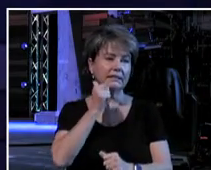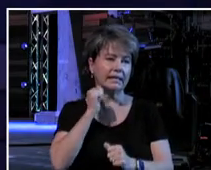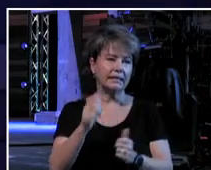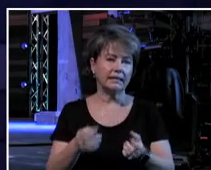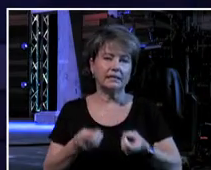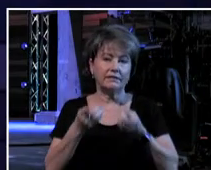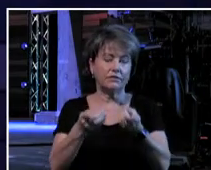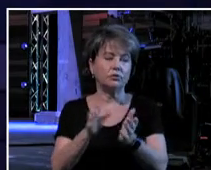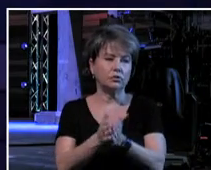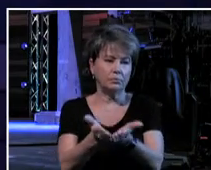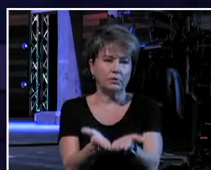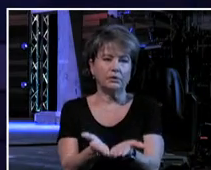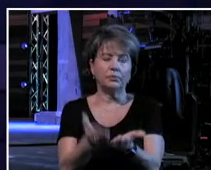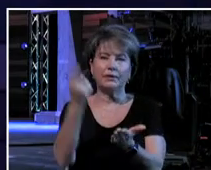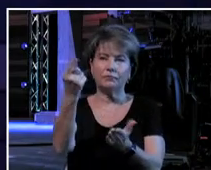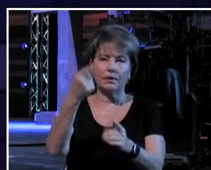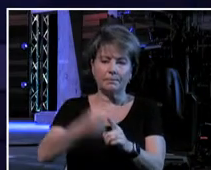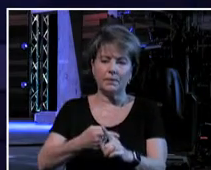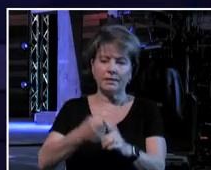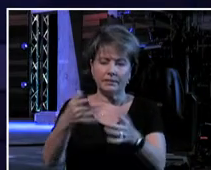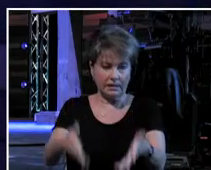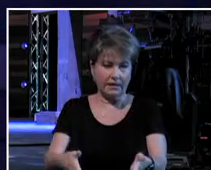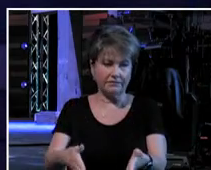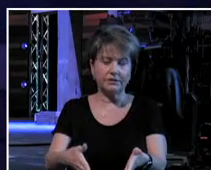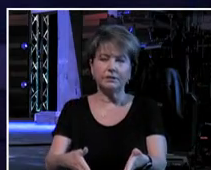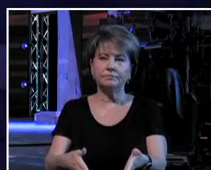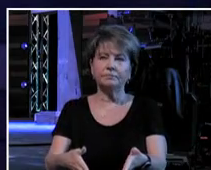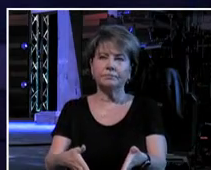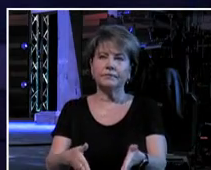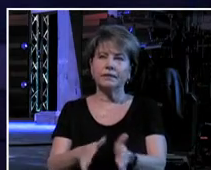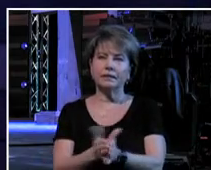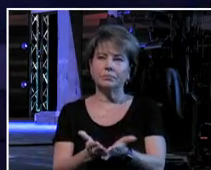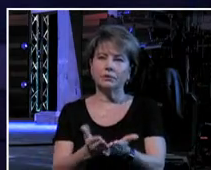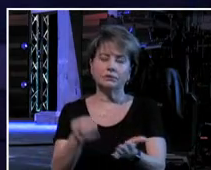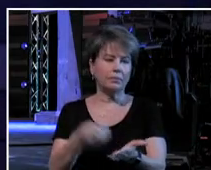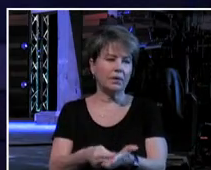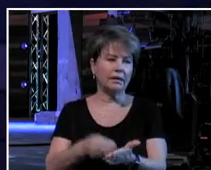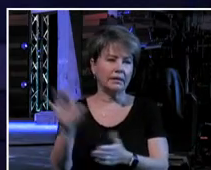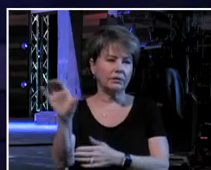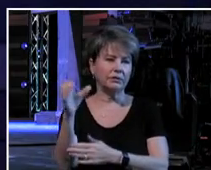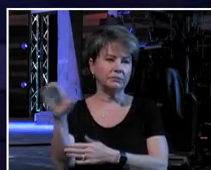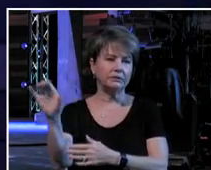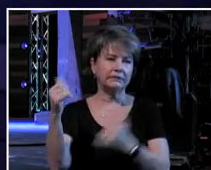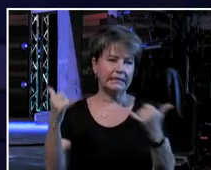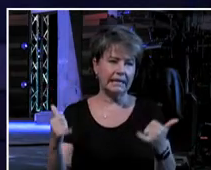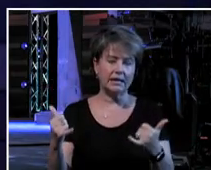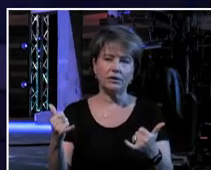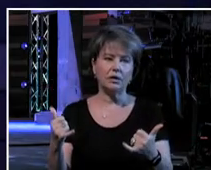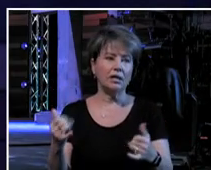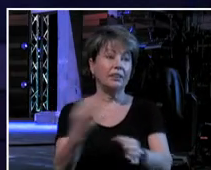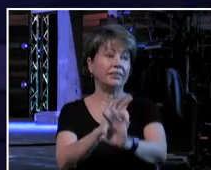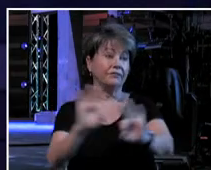we've been doing, we have 1 month left in these devotional books. And we want to offer these books to you free of